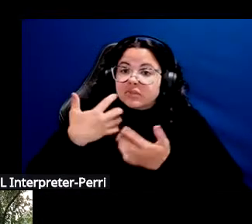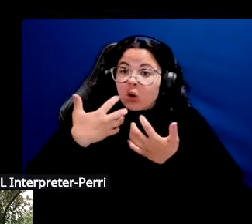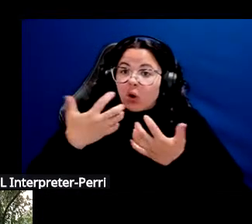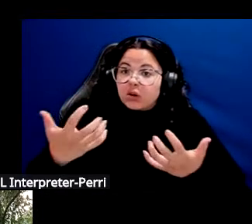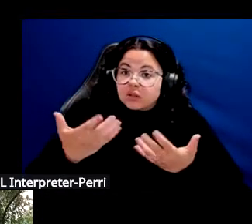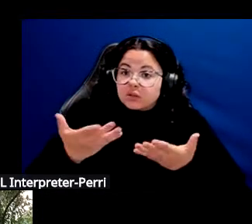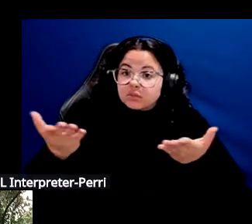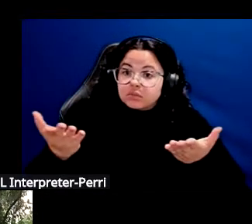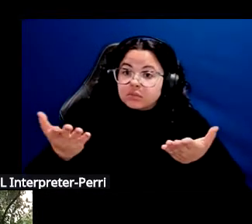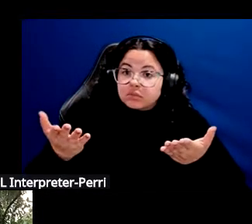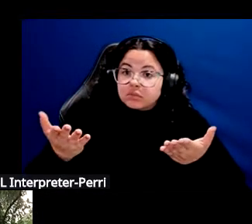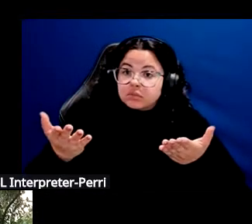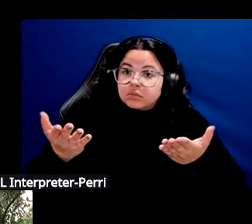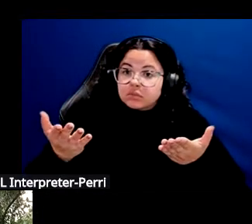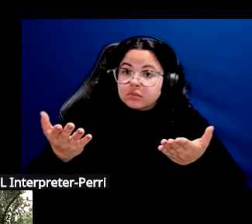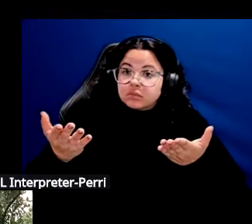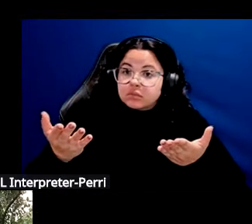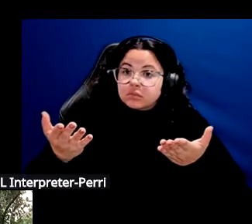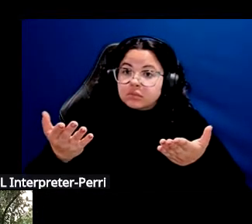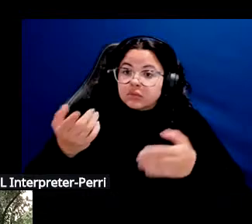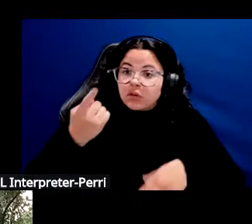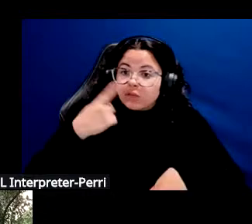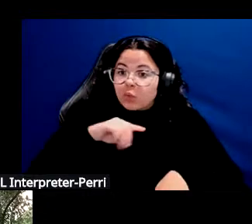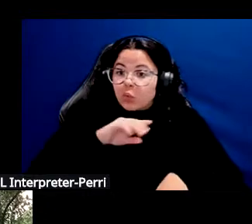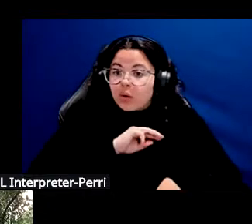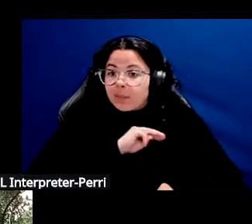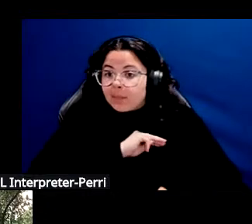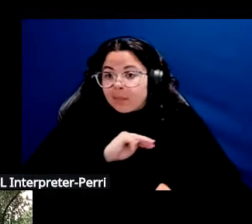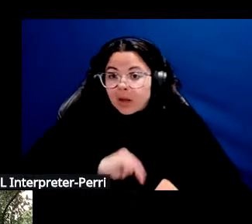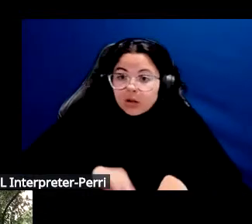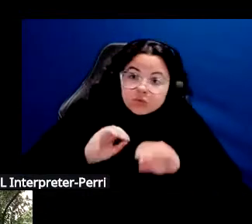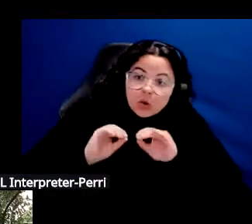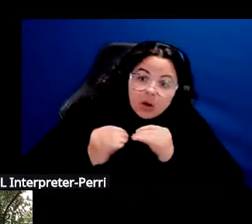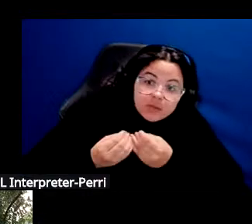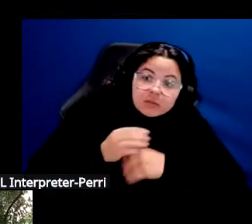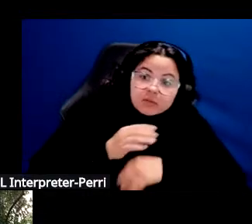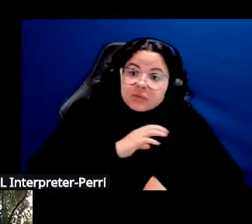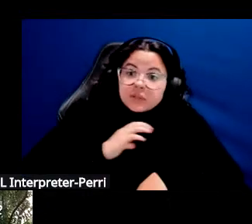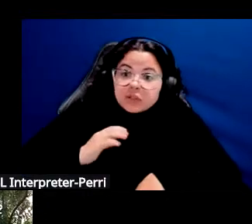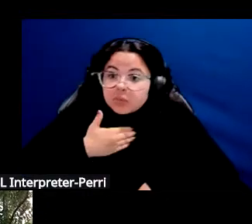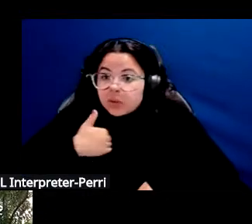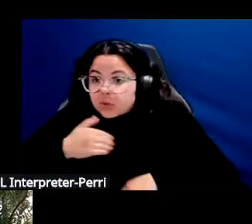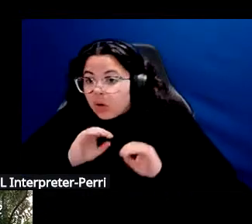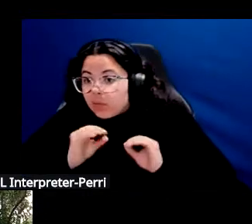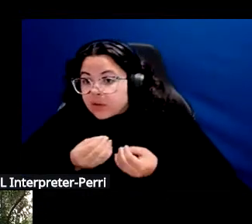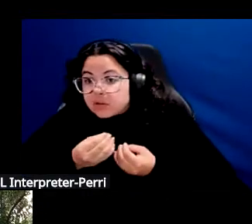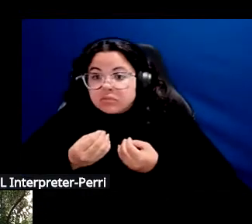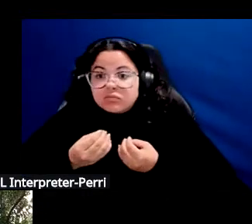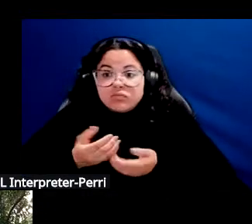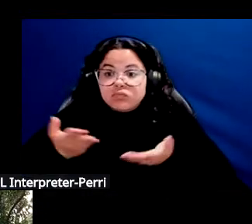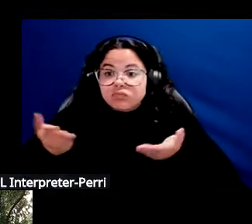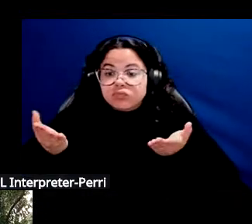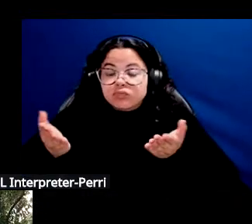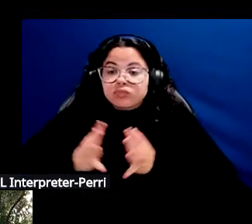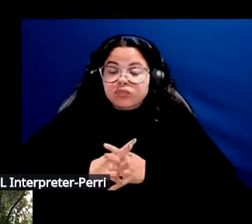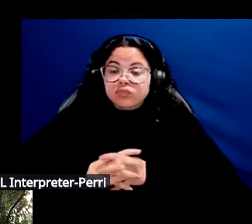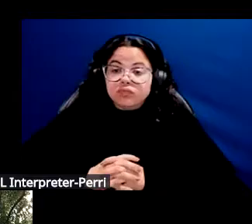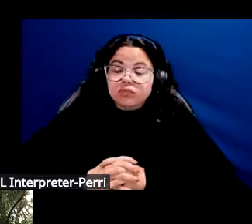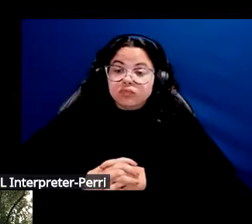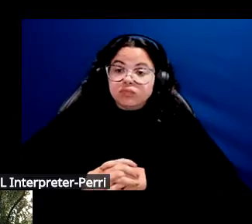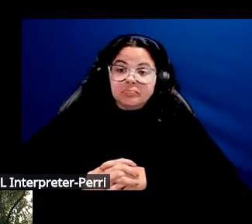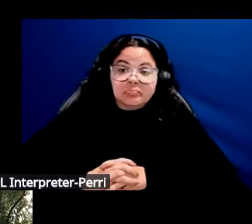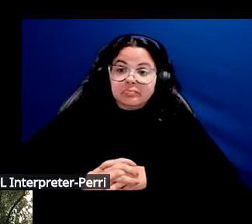questions for the mayor's office, the council member's office?